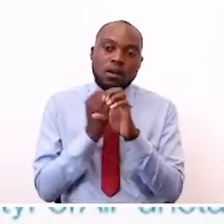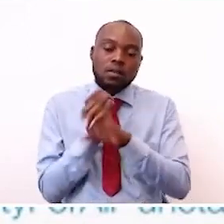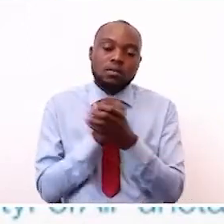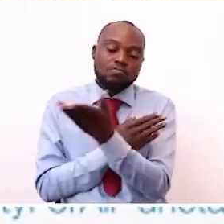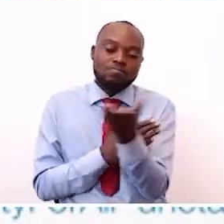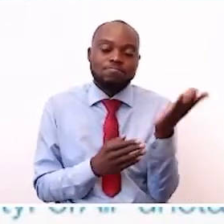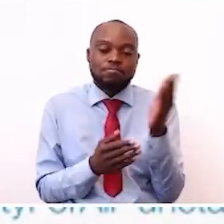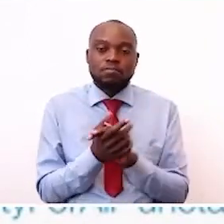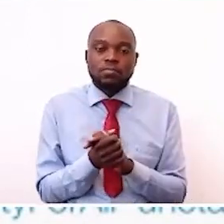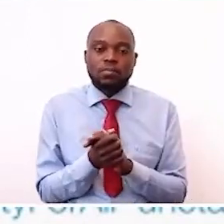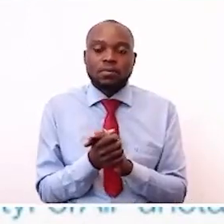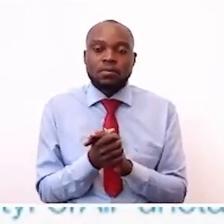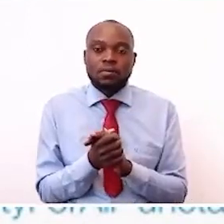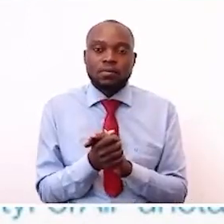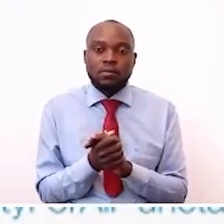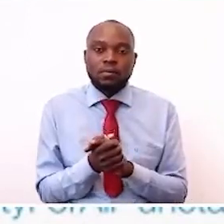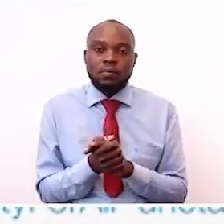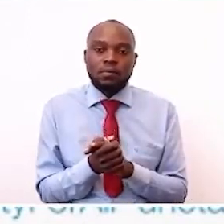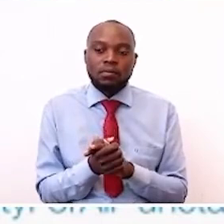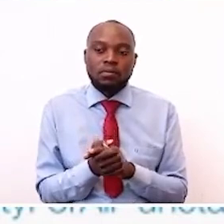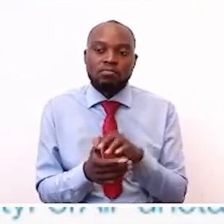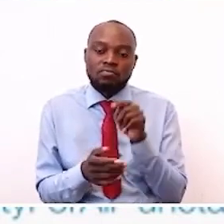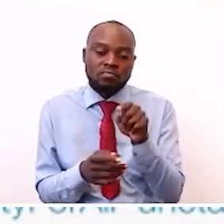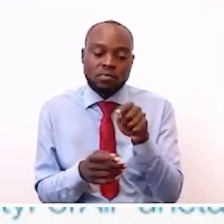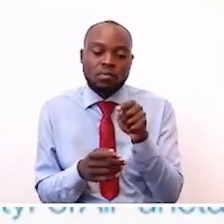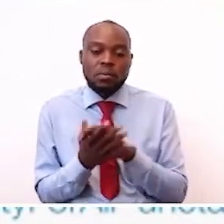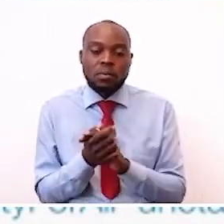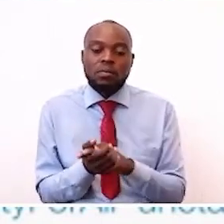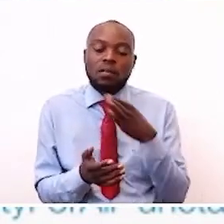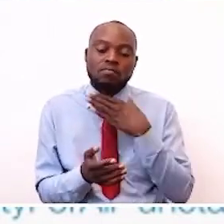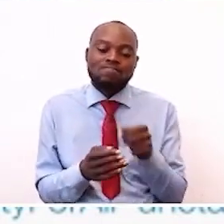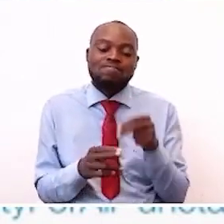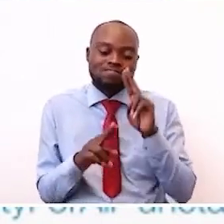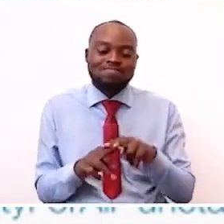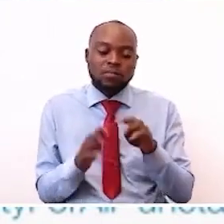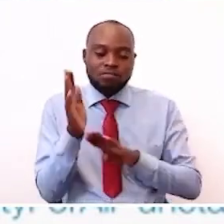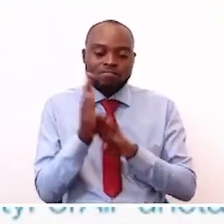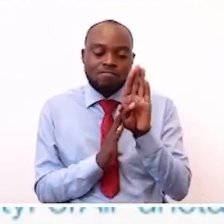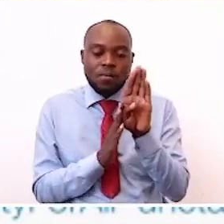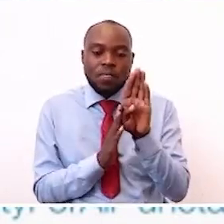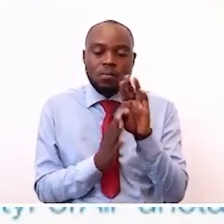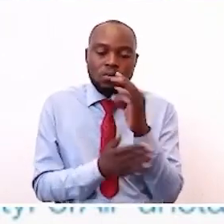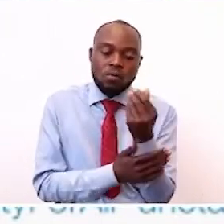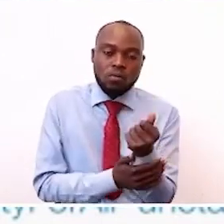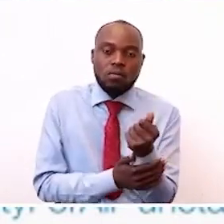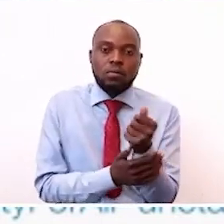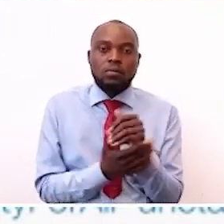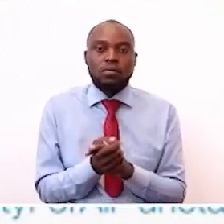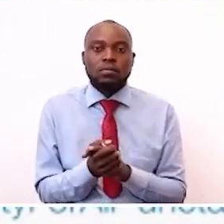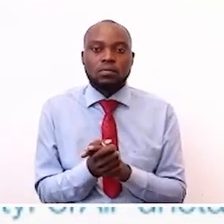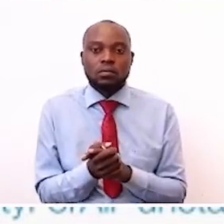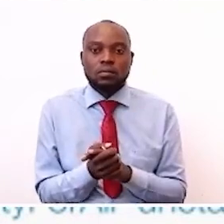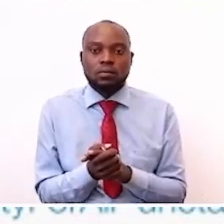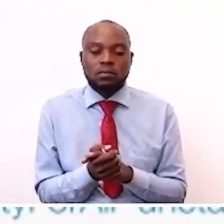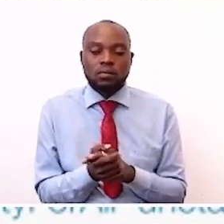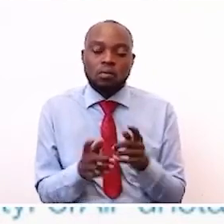COVID. And it's worsened most, actually, for the advanced economies, but that's because they had the most fiscal space. But